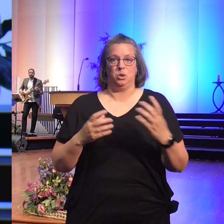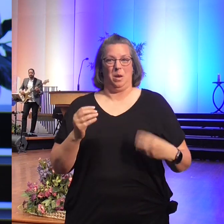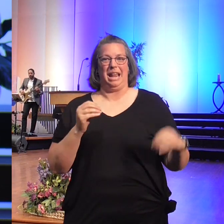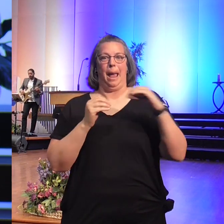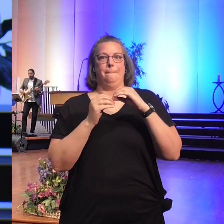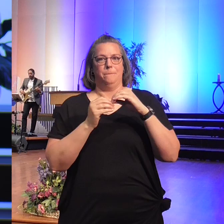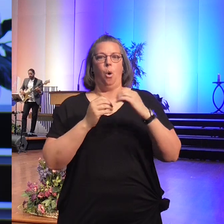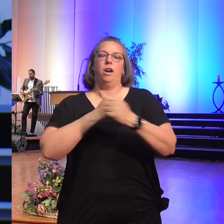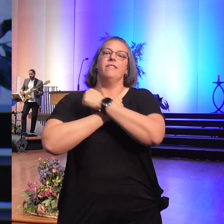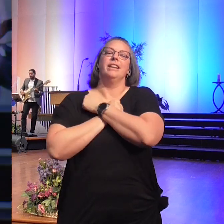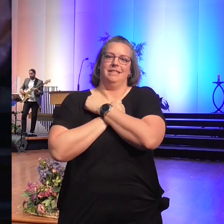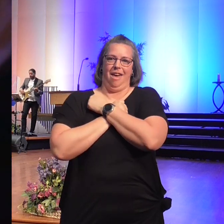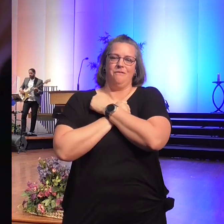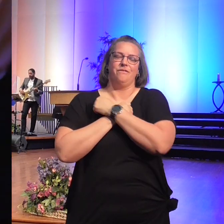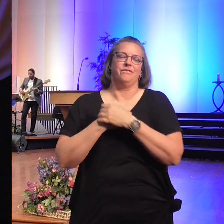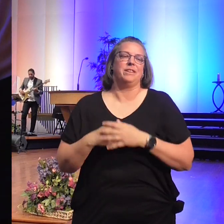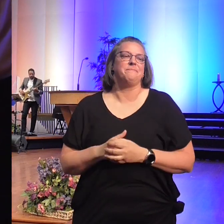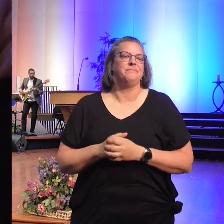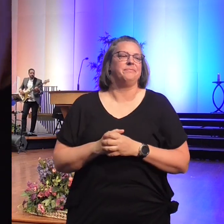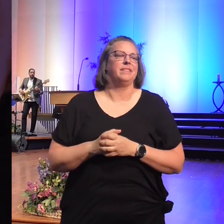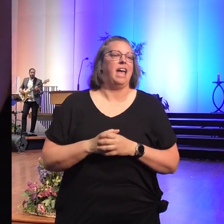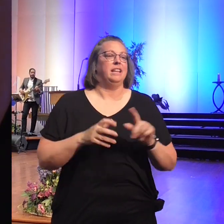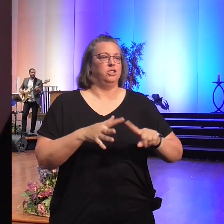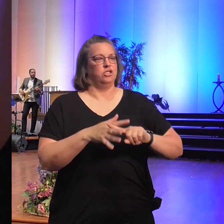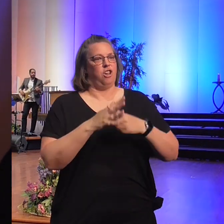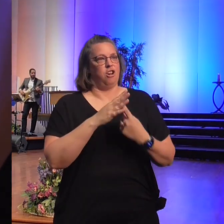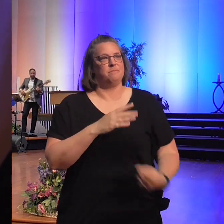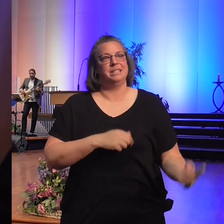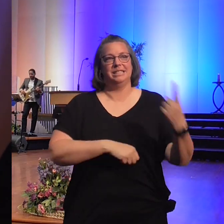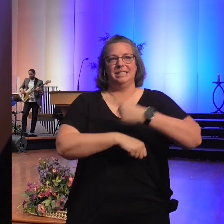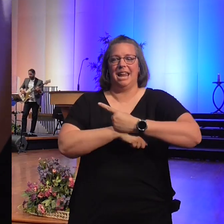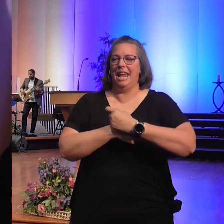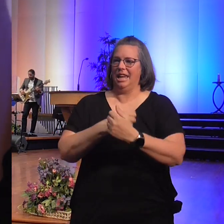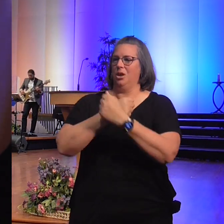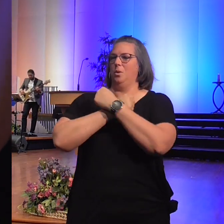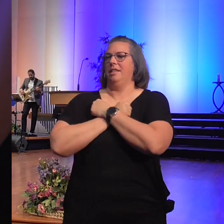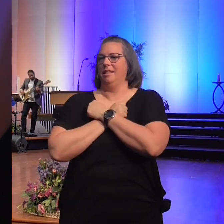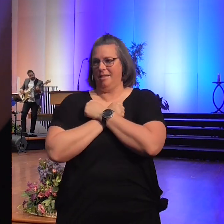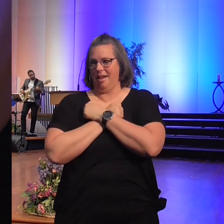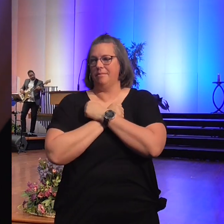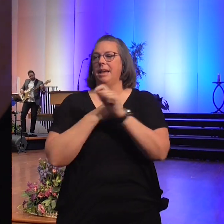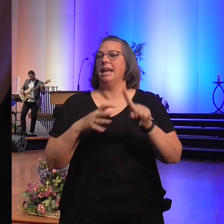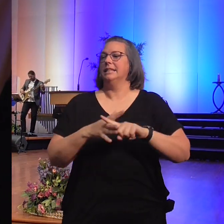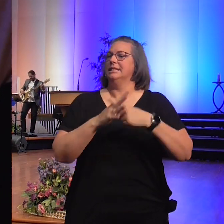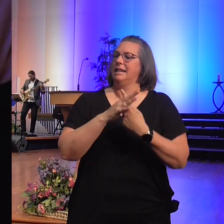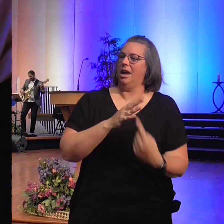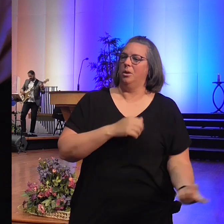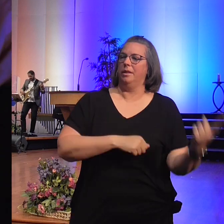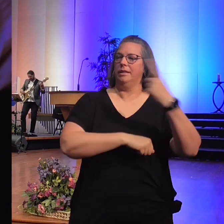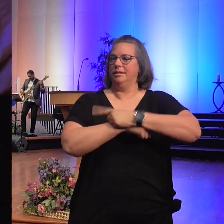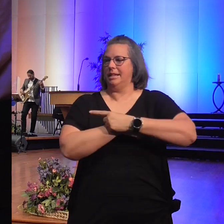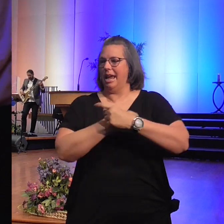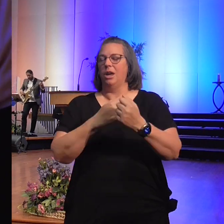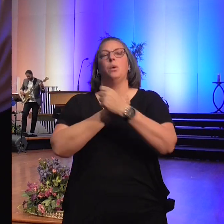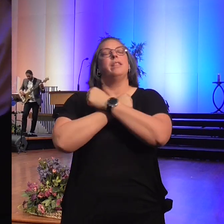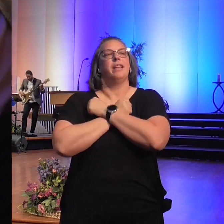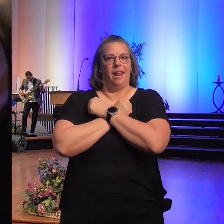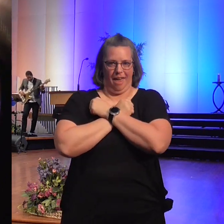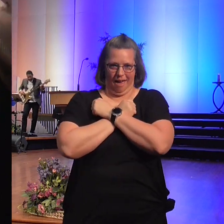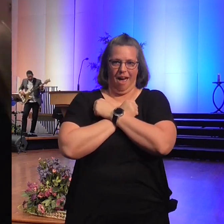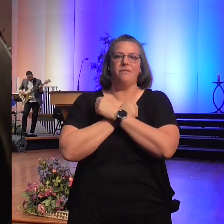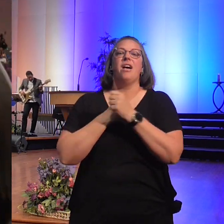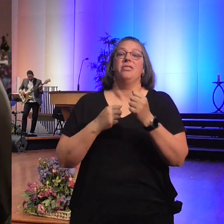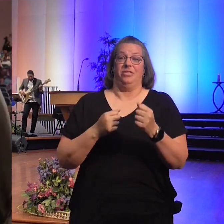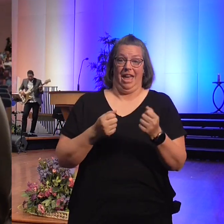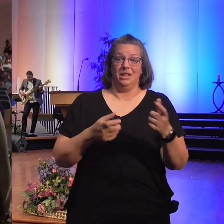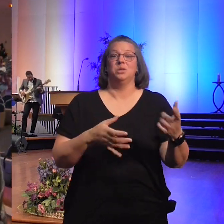of, is love. I start my day with love. When I start my day with love, that's